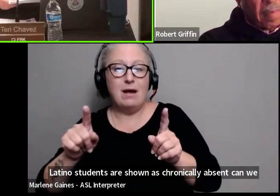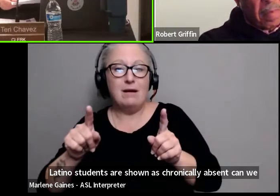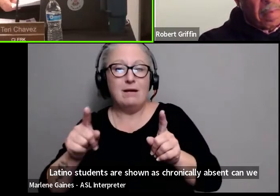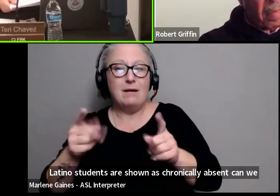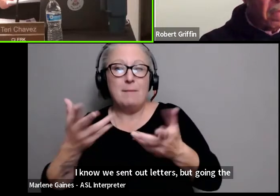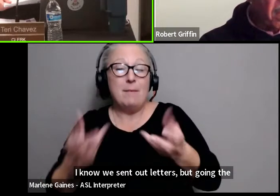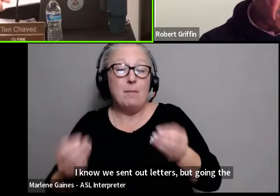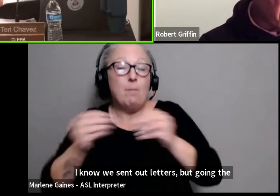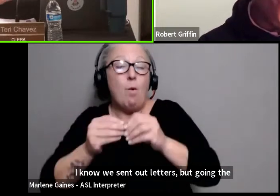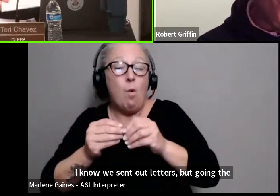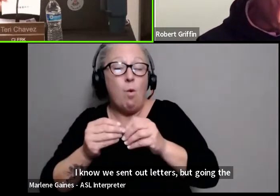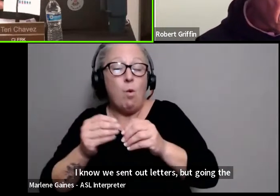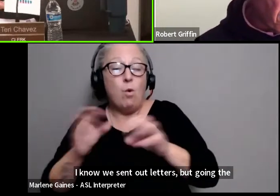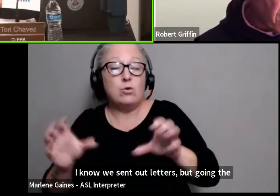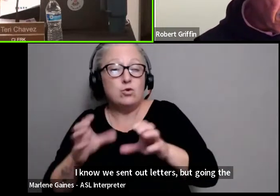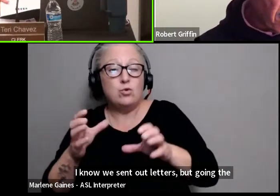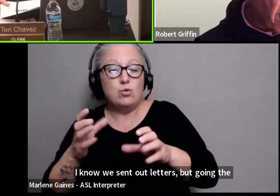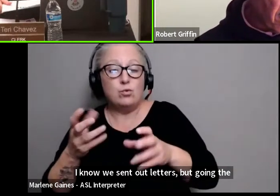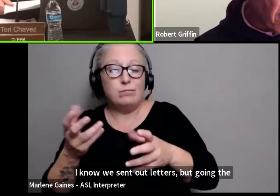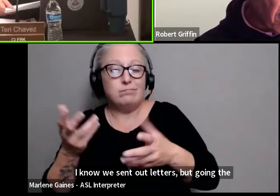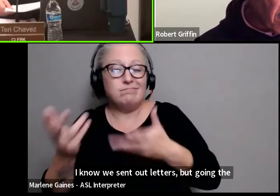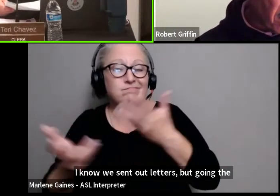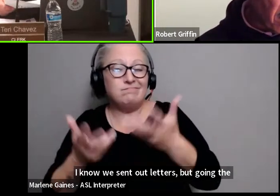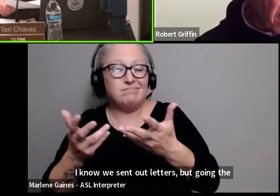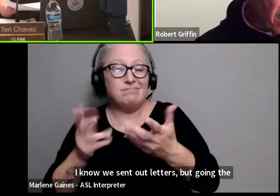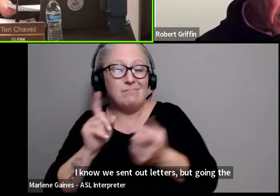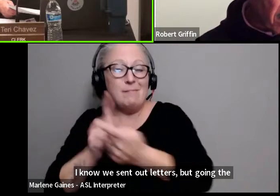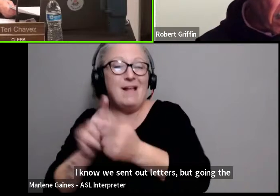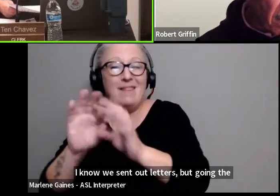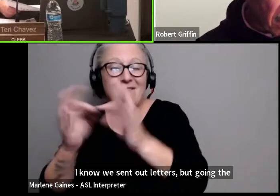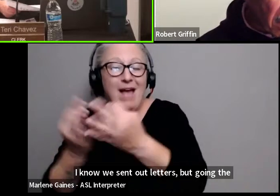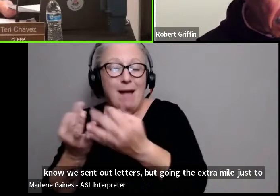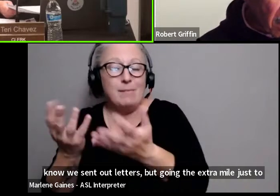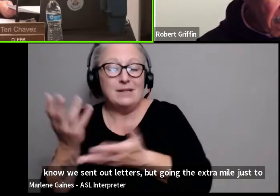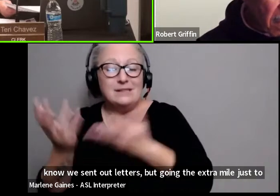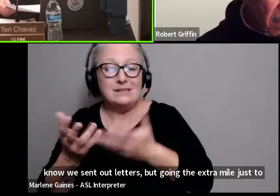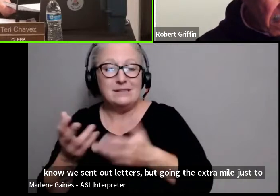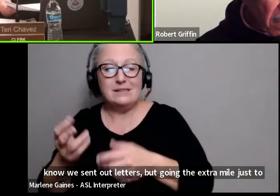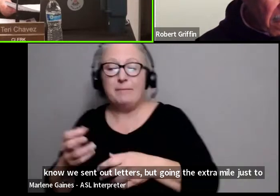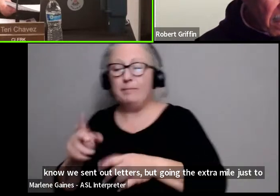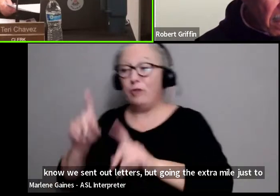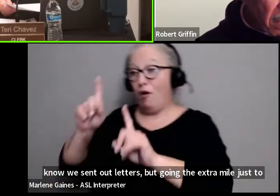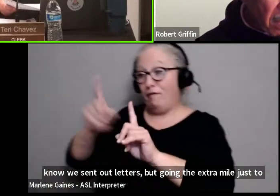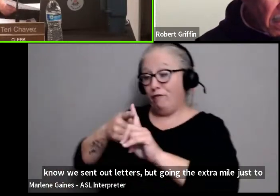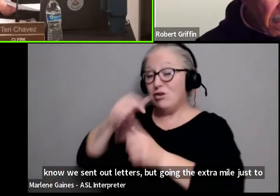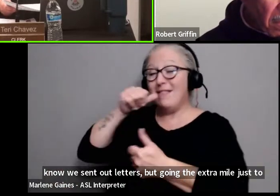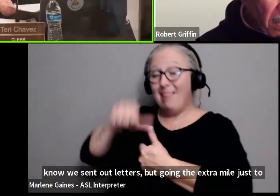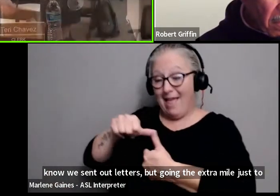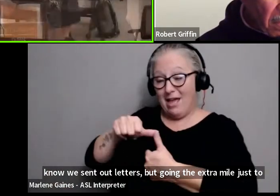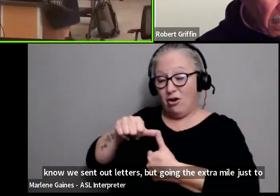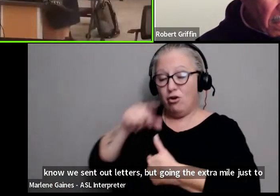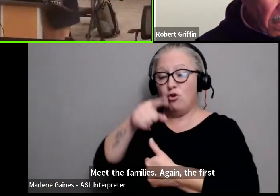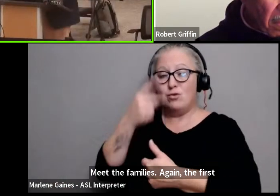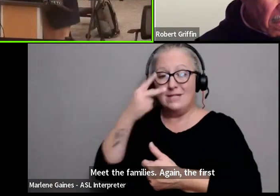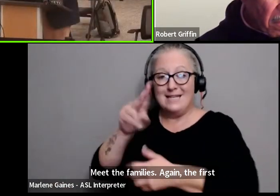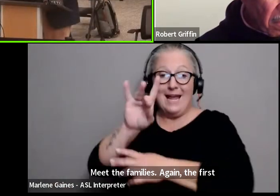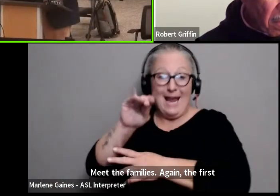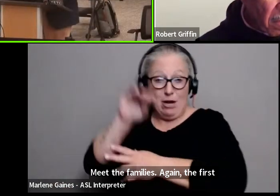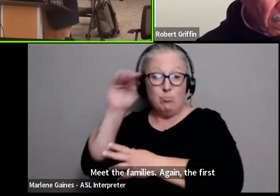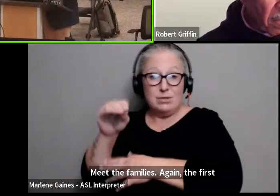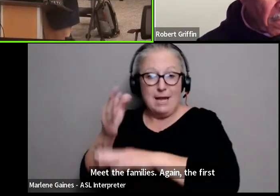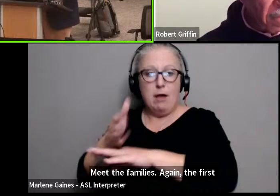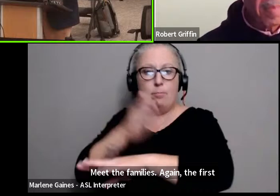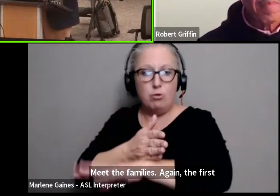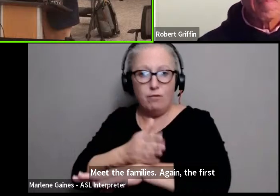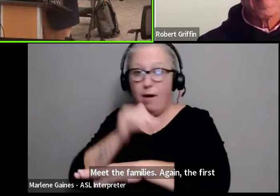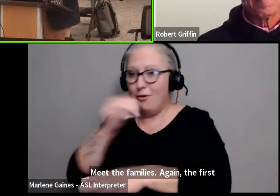mile just to Yeah. meet the families. Again, with the first letter, Mhm. you see 80% Yeah. improve and